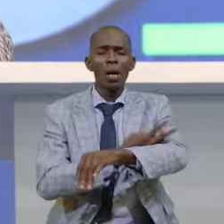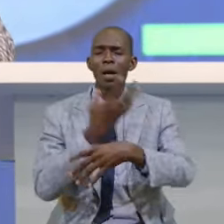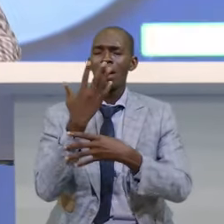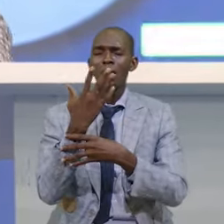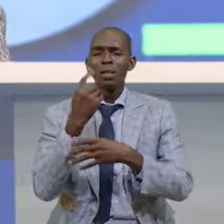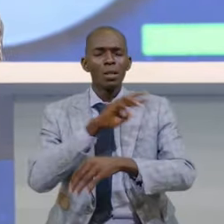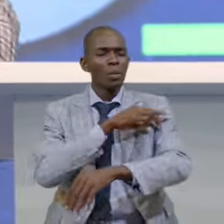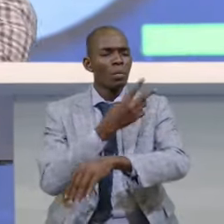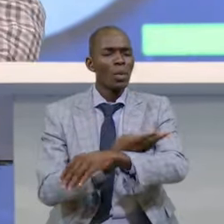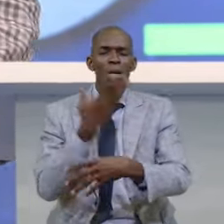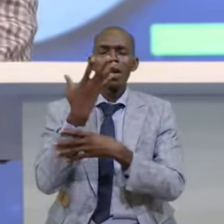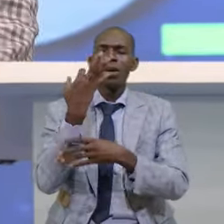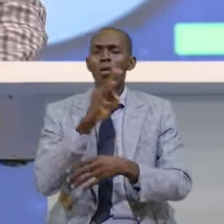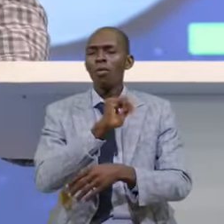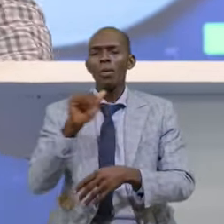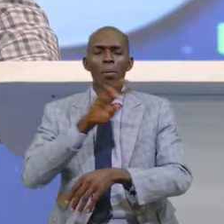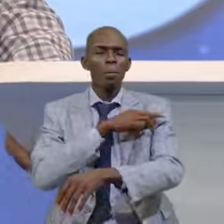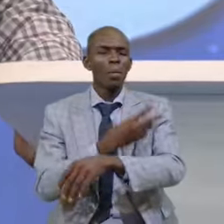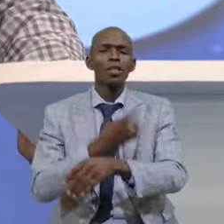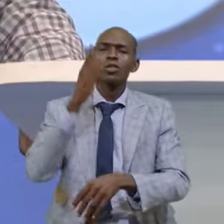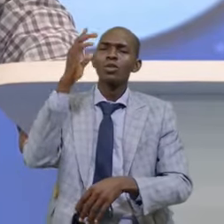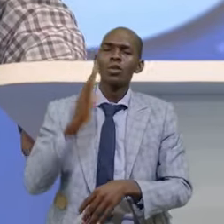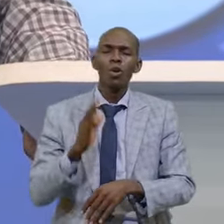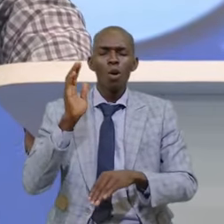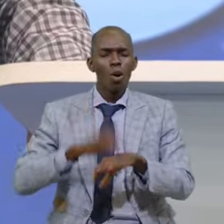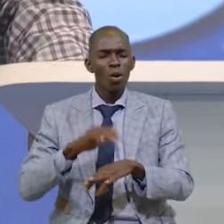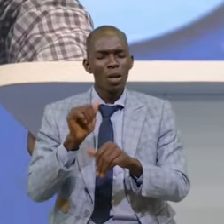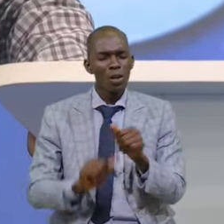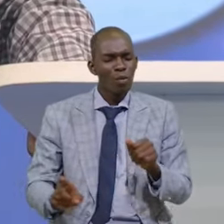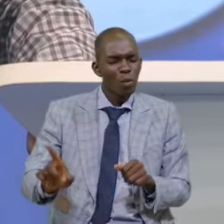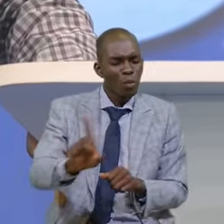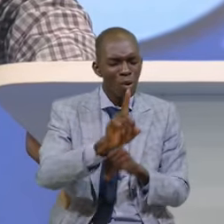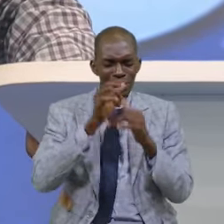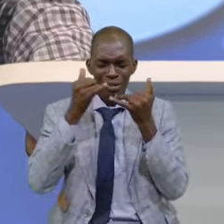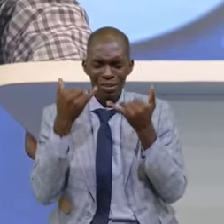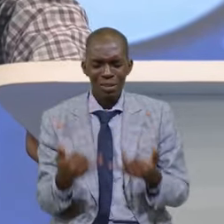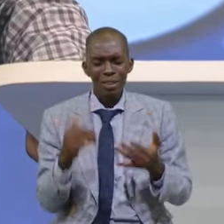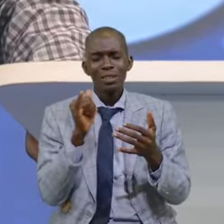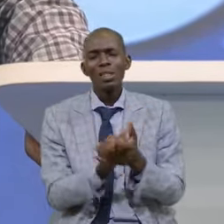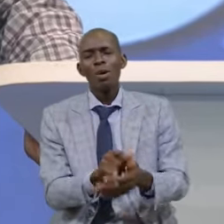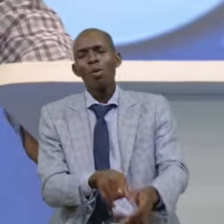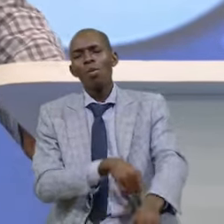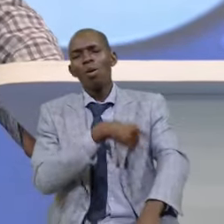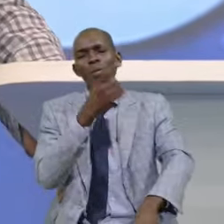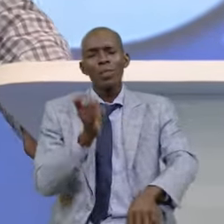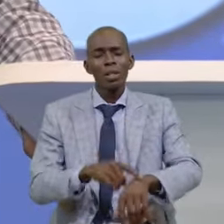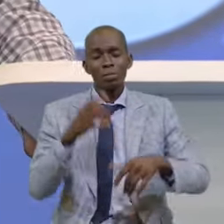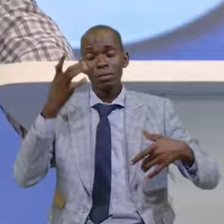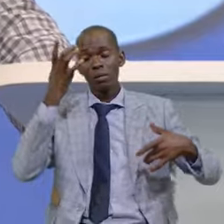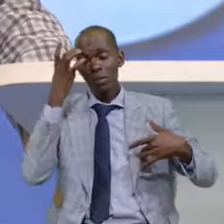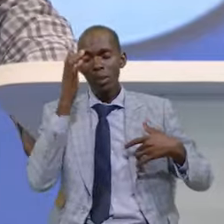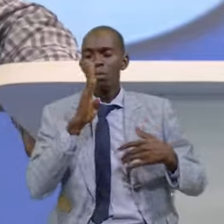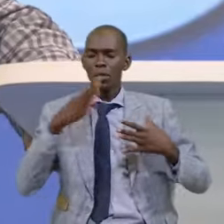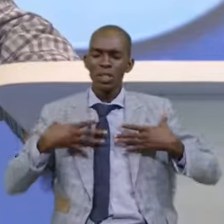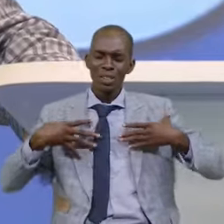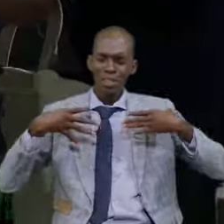of the mighty God, upon everyone now. That long-standing sickness be